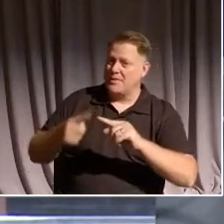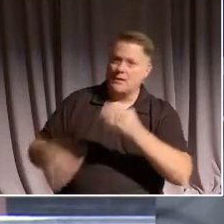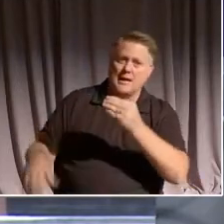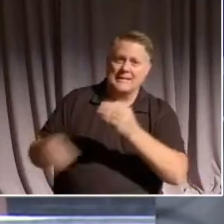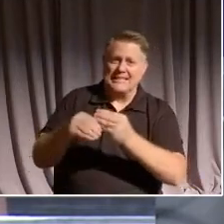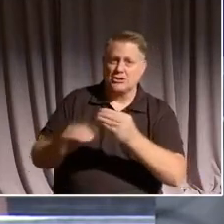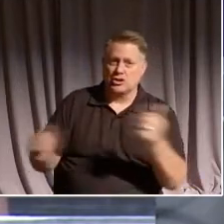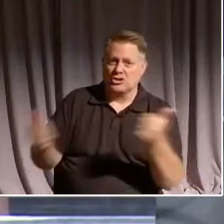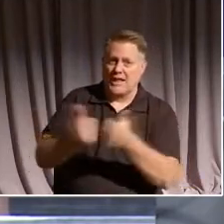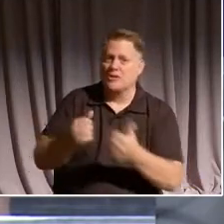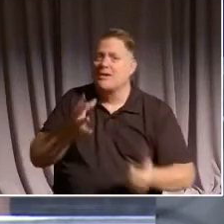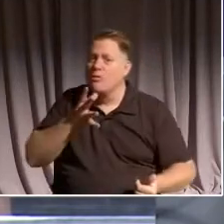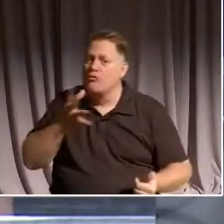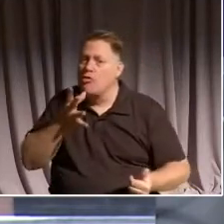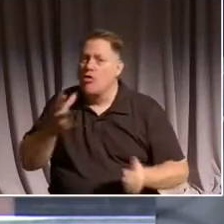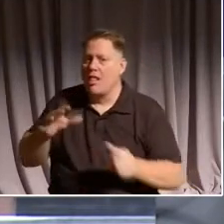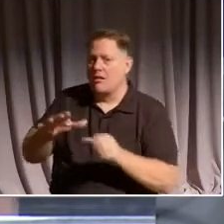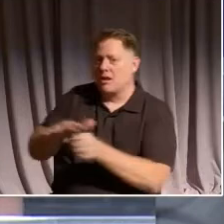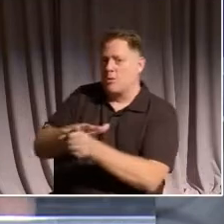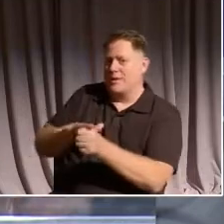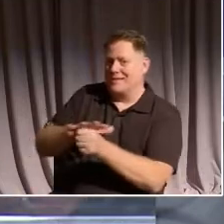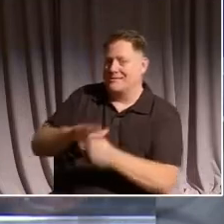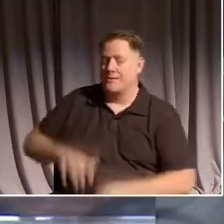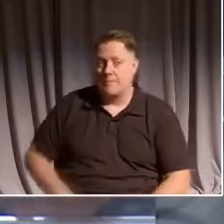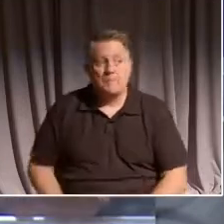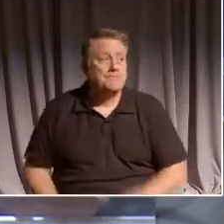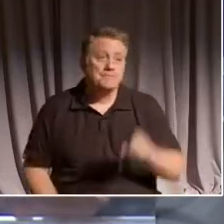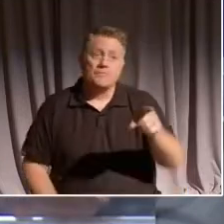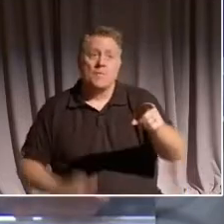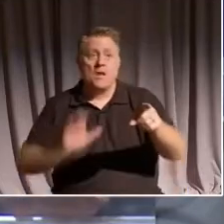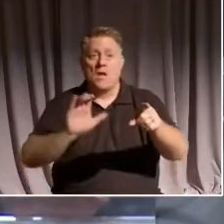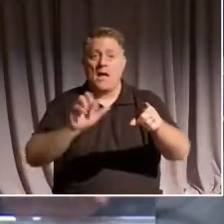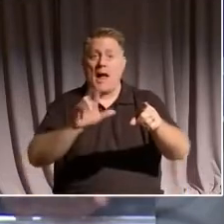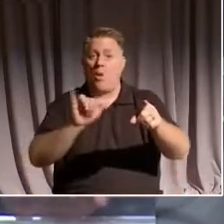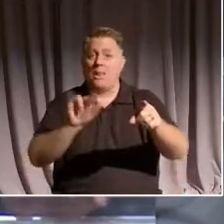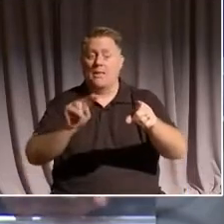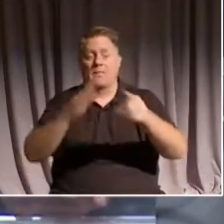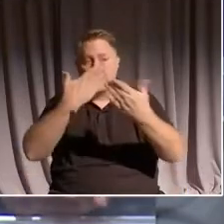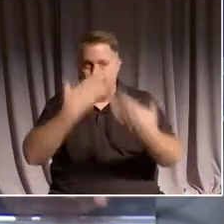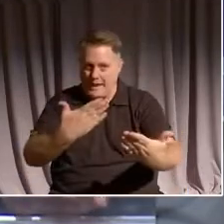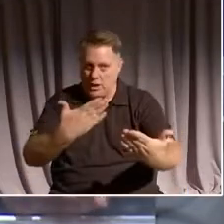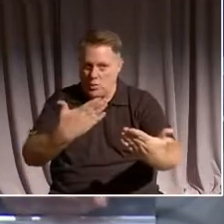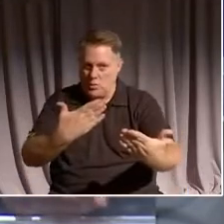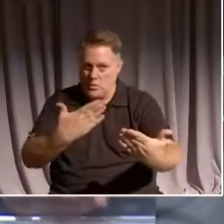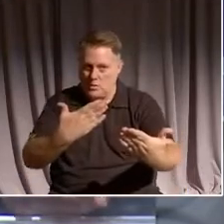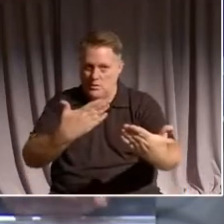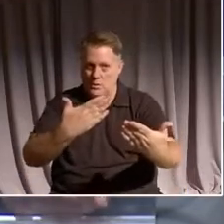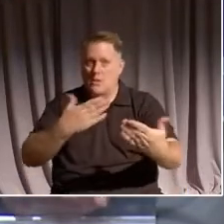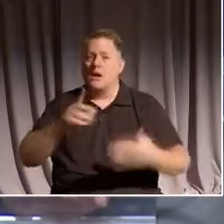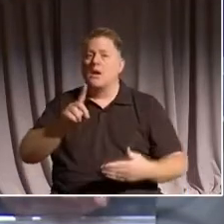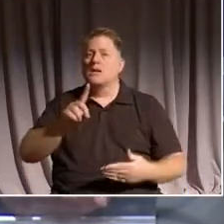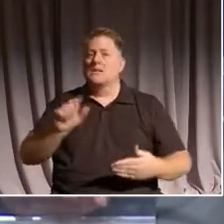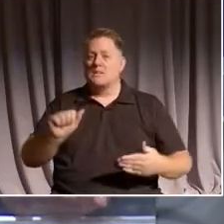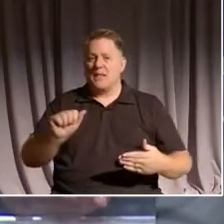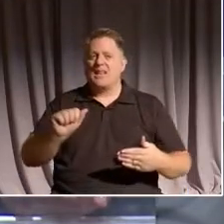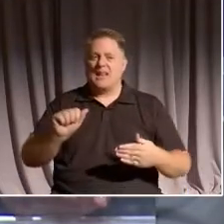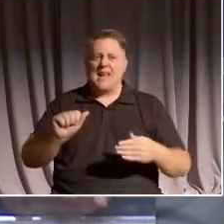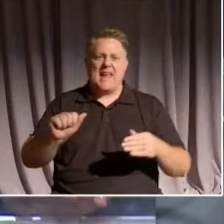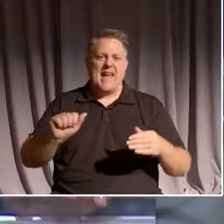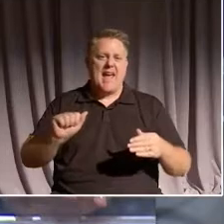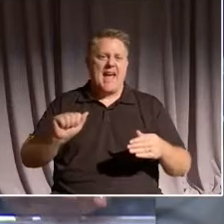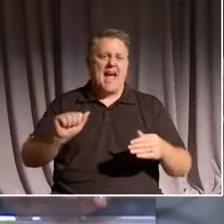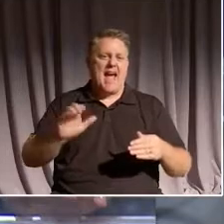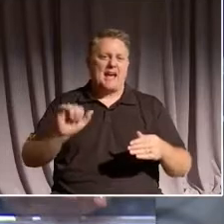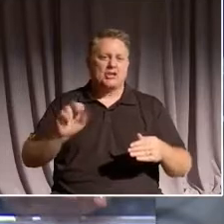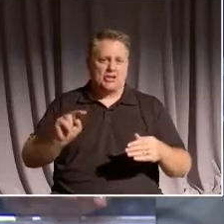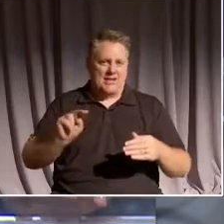rural communities are facing. Well, Carolyn, thank you so much. Carolyn and the Disability Action Network and Chico,